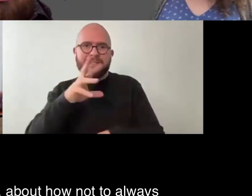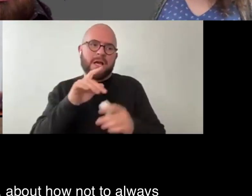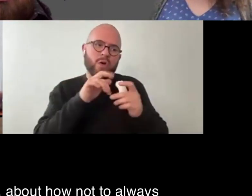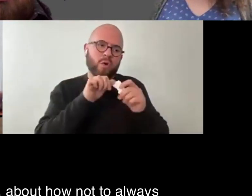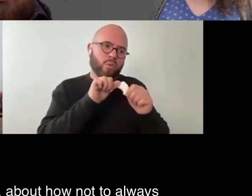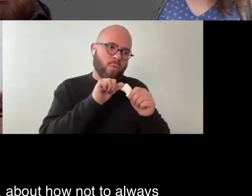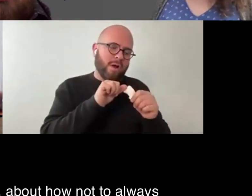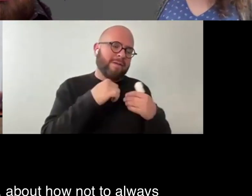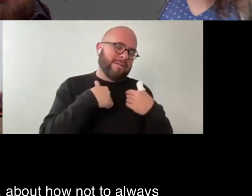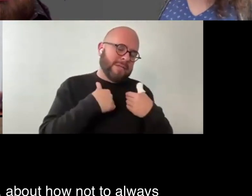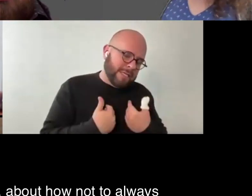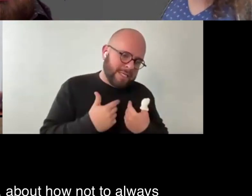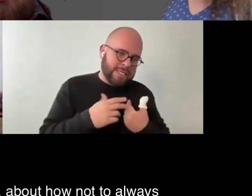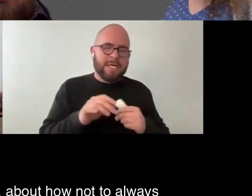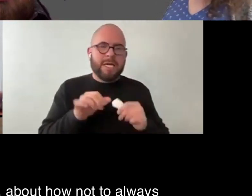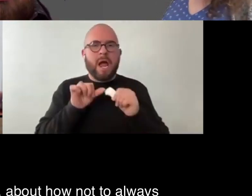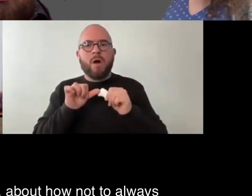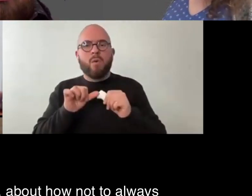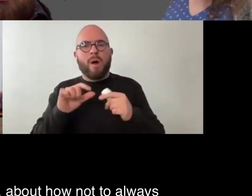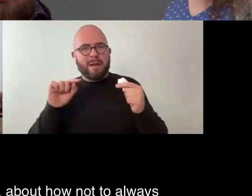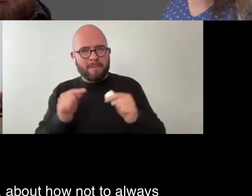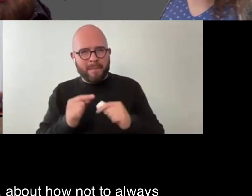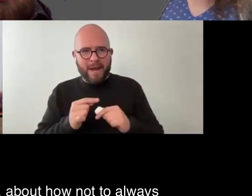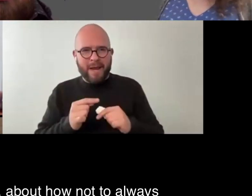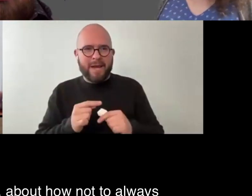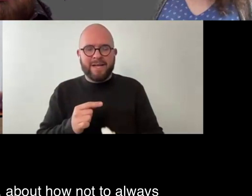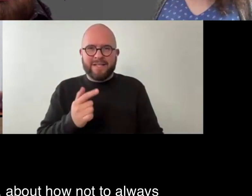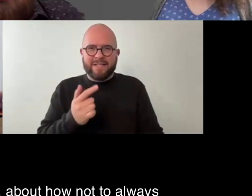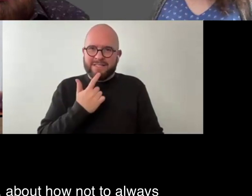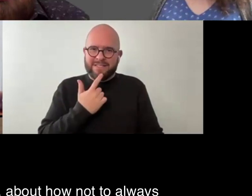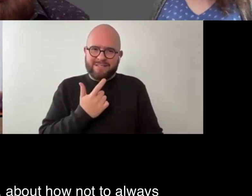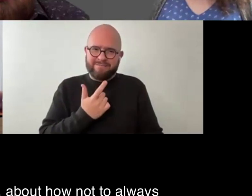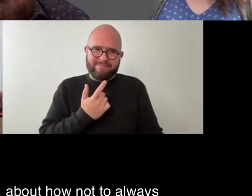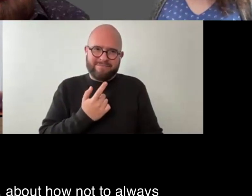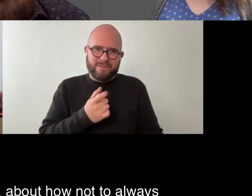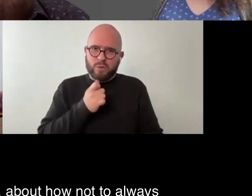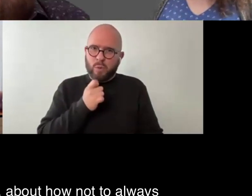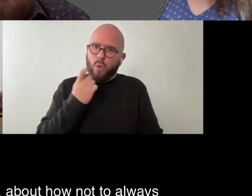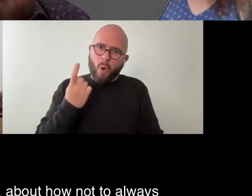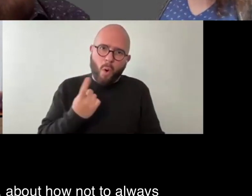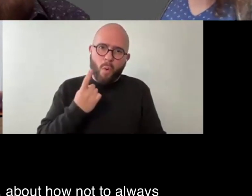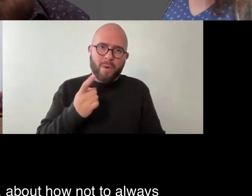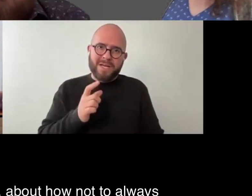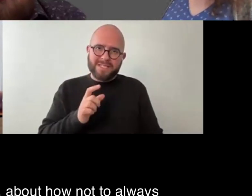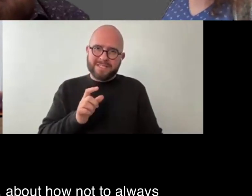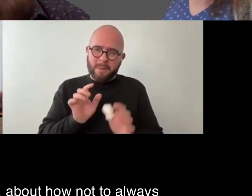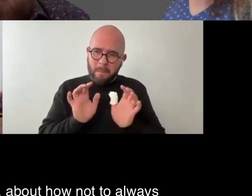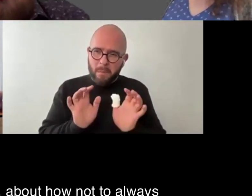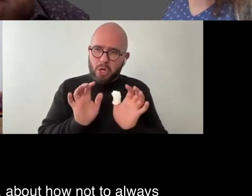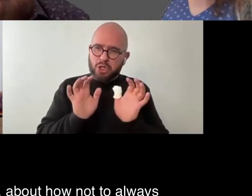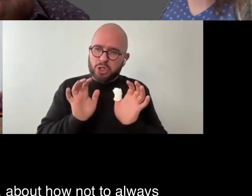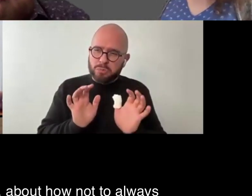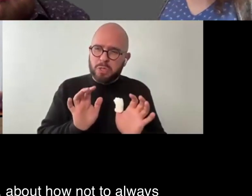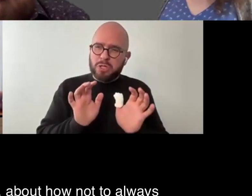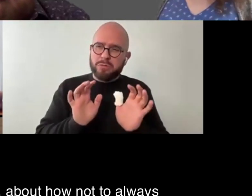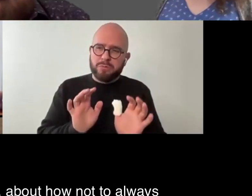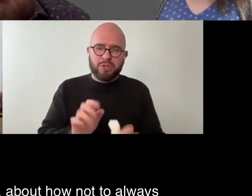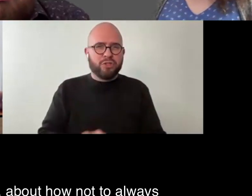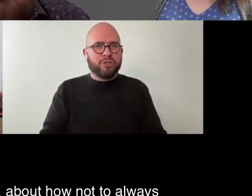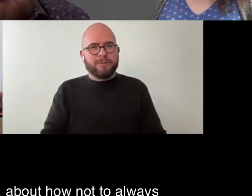chronic pain, about how not to always keep pushing. And that's a kind